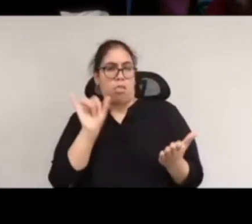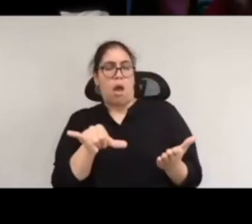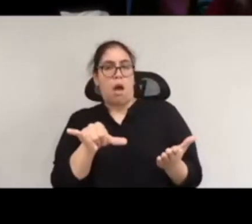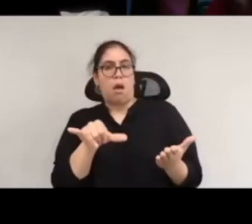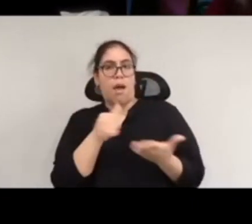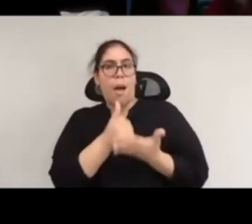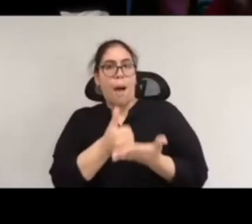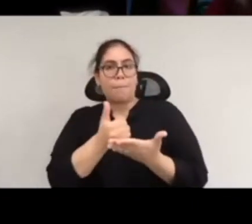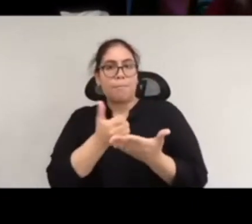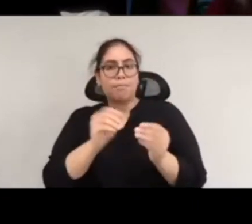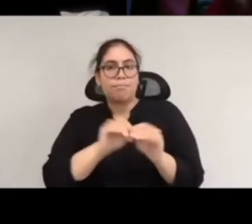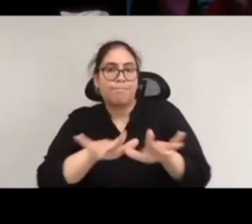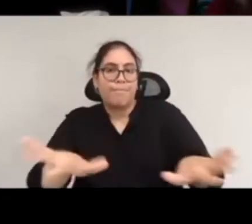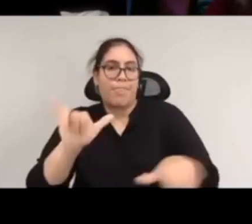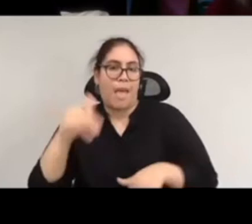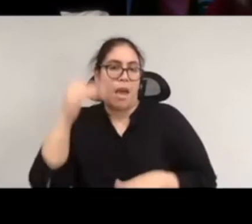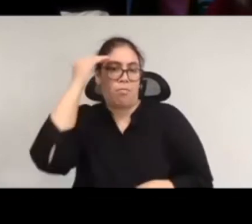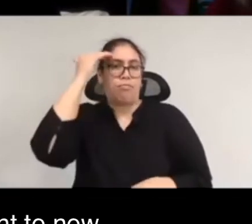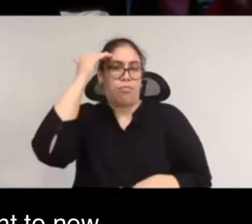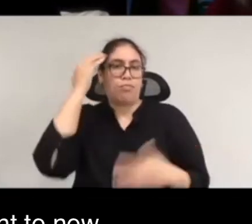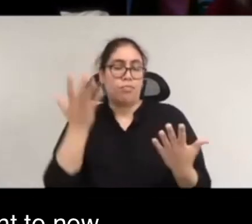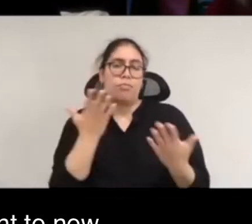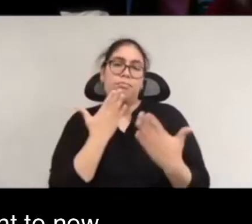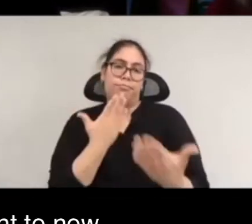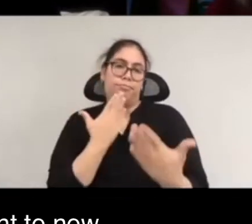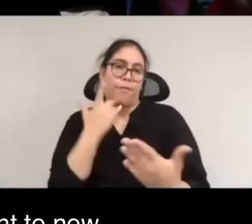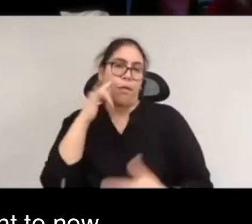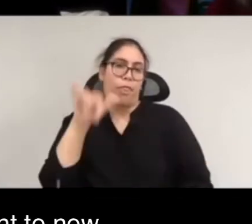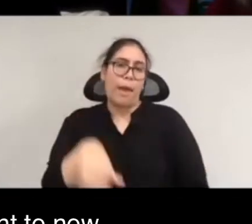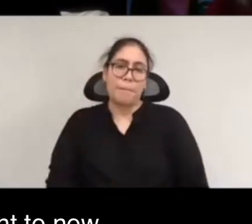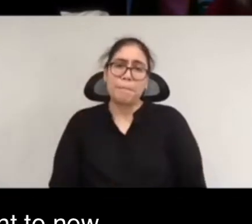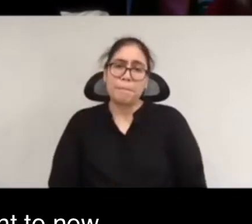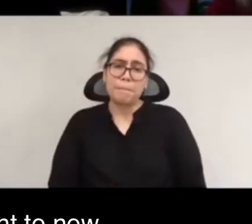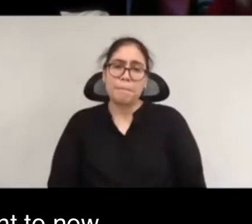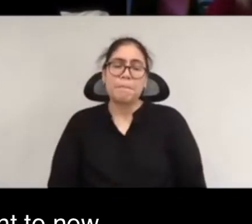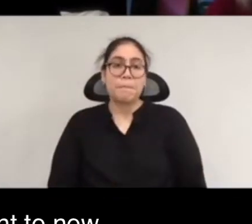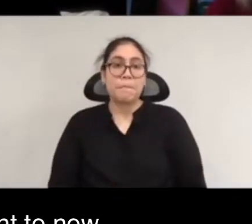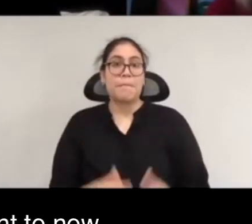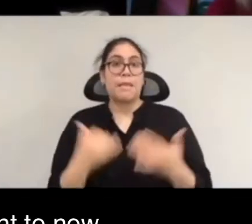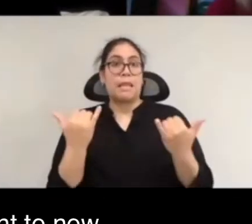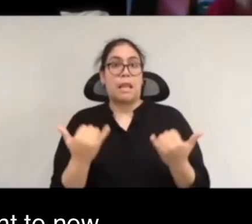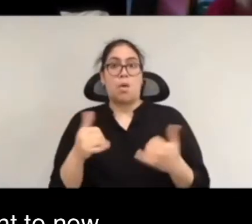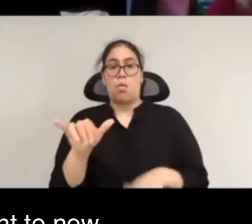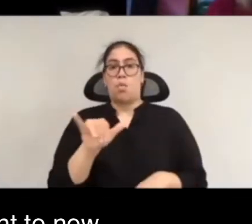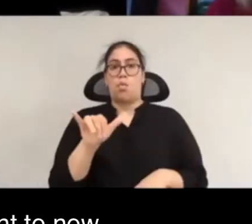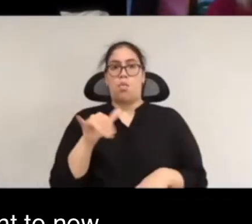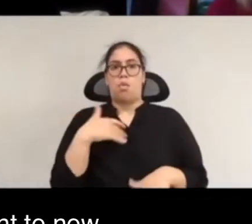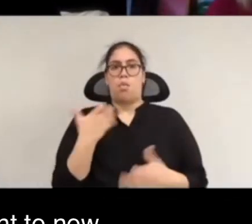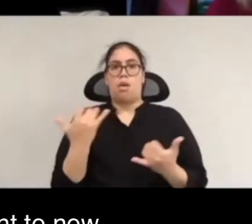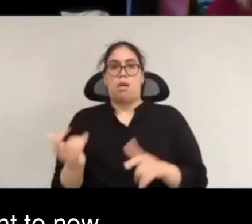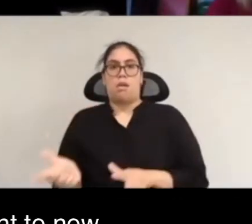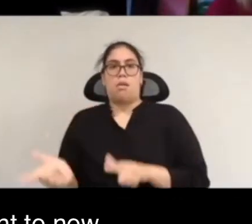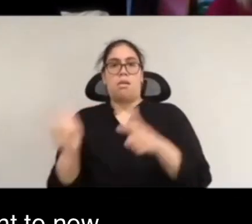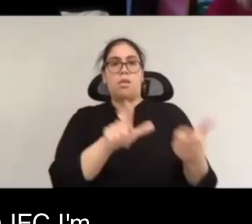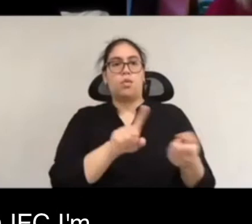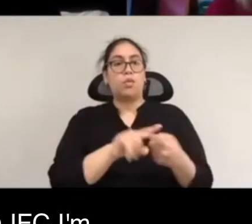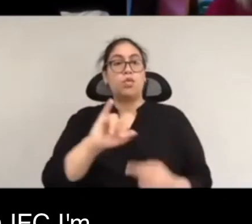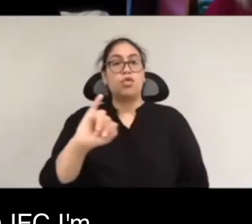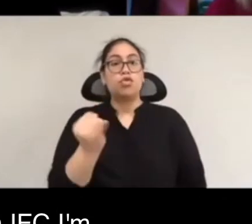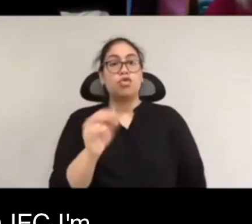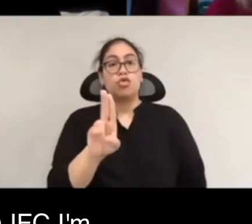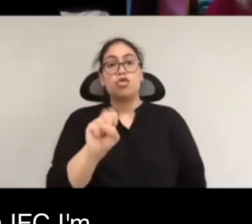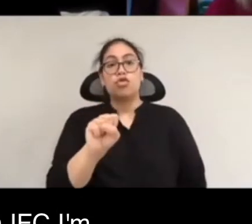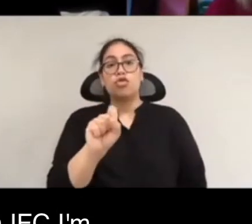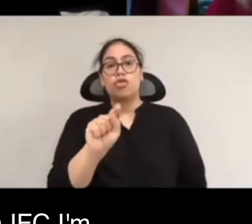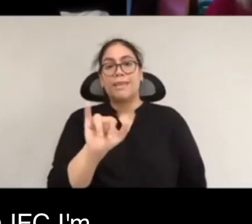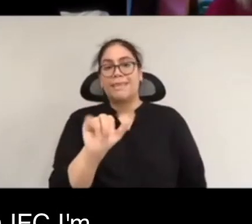at that, and I really thank you for that. So I also want to now move this over to Justin. Justin is